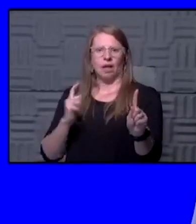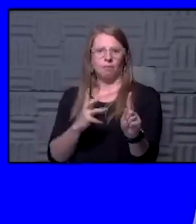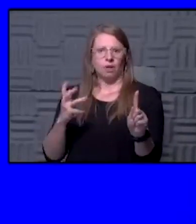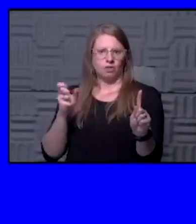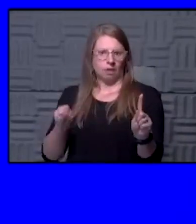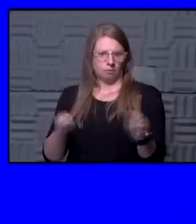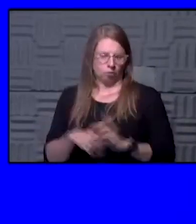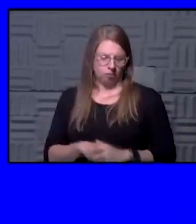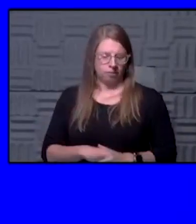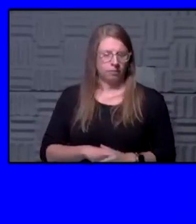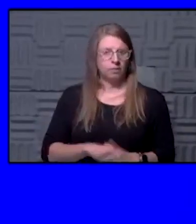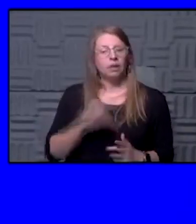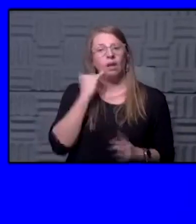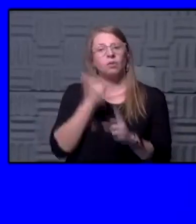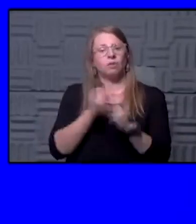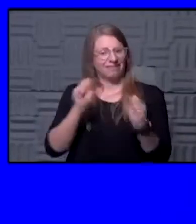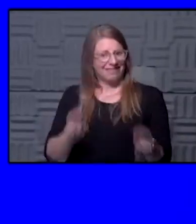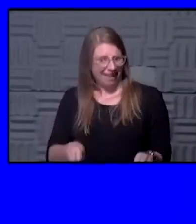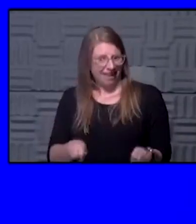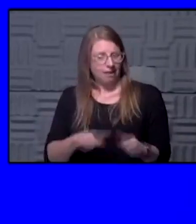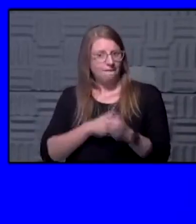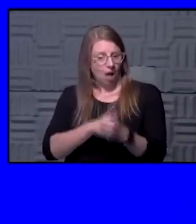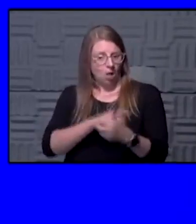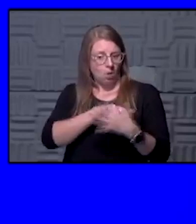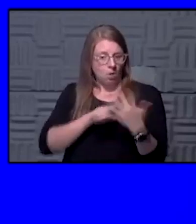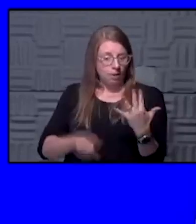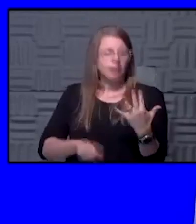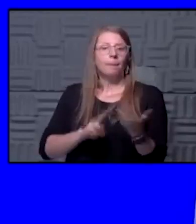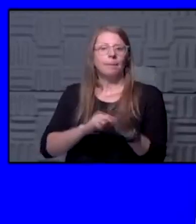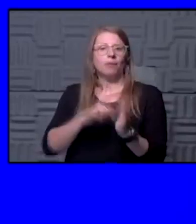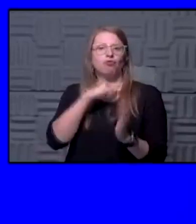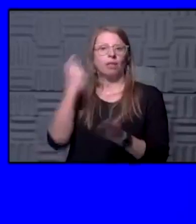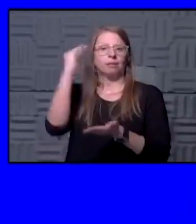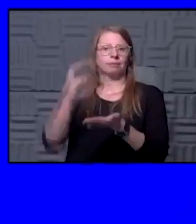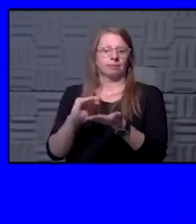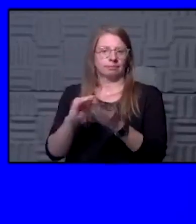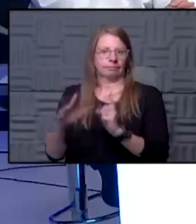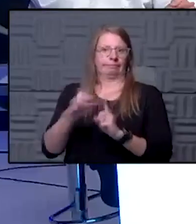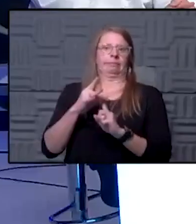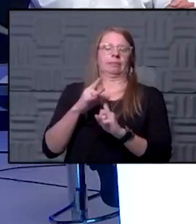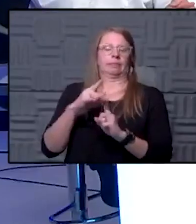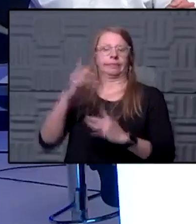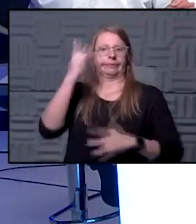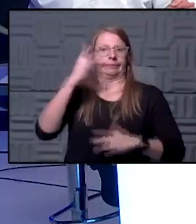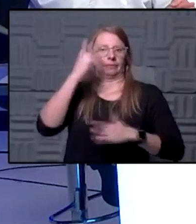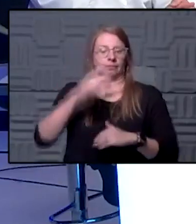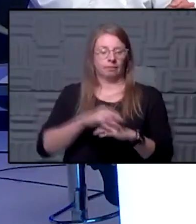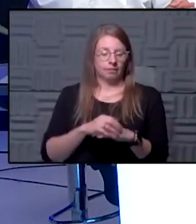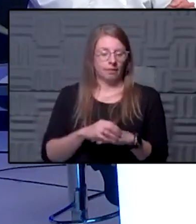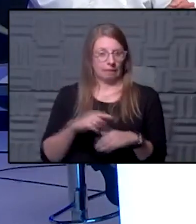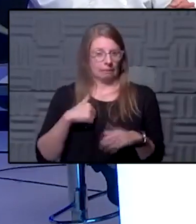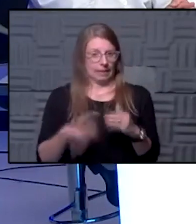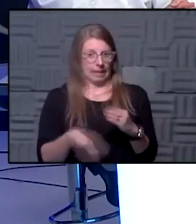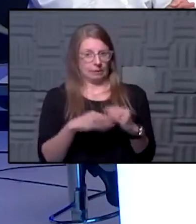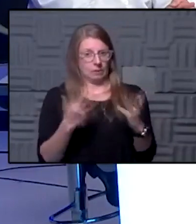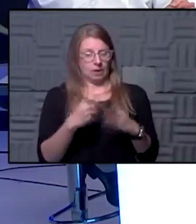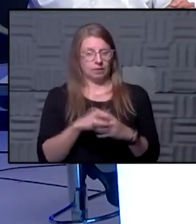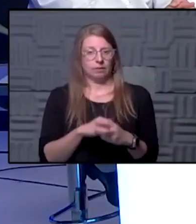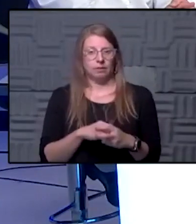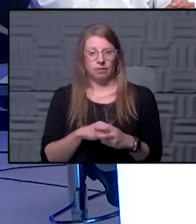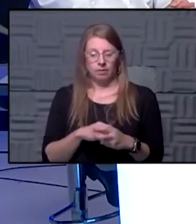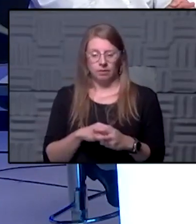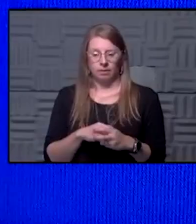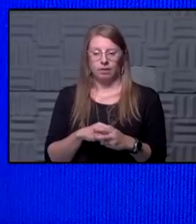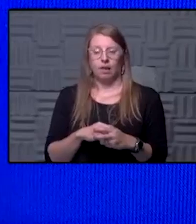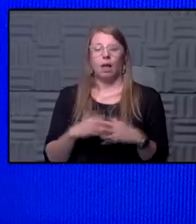people as possible. If you can do those things, you're going to reduce your risk of getting the disease. You know, the other thing I would add to that is I have a lot of patients